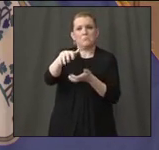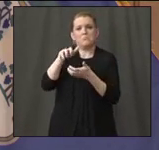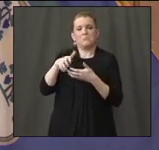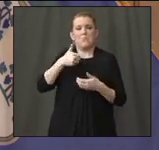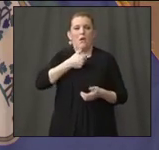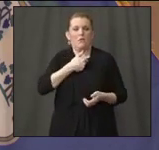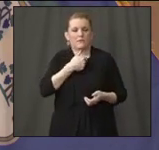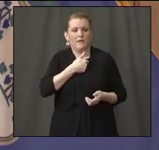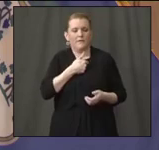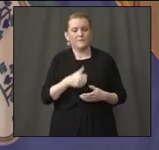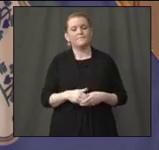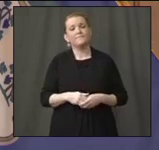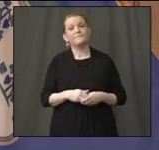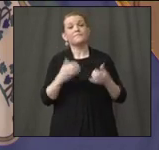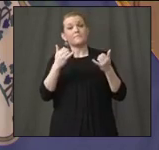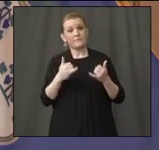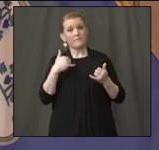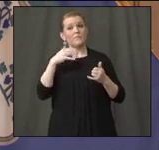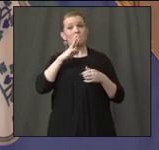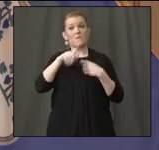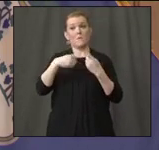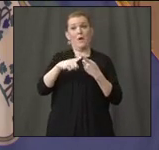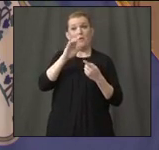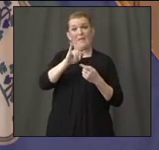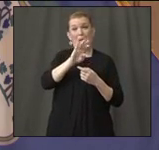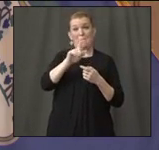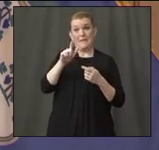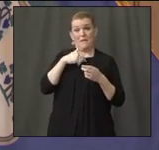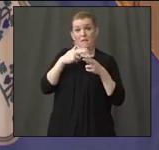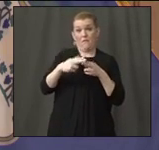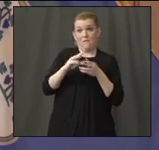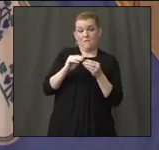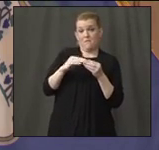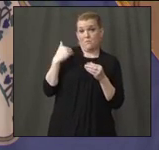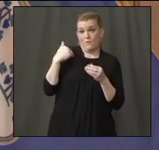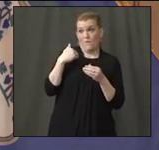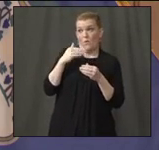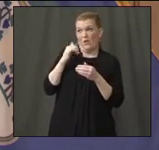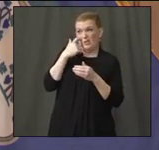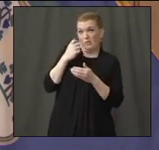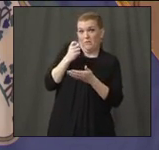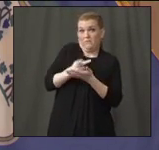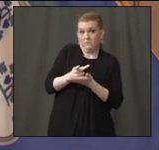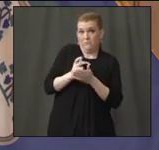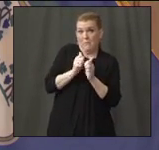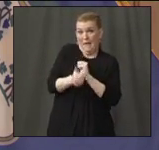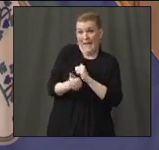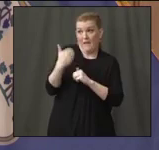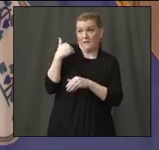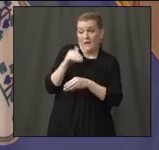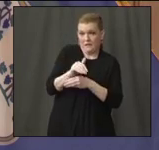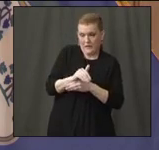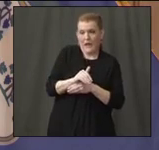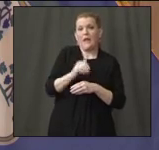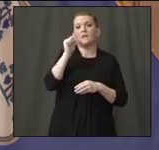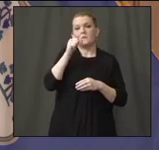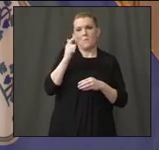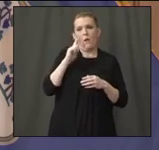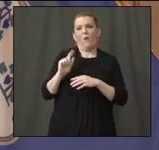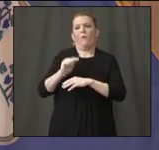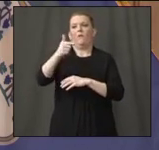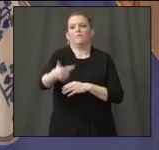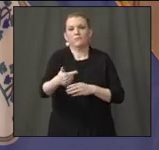last night. Tomorrow, it goes through the House of Representatives, where I believe it will pass as well.